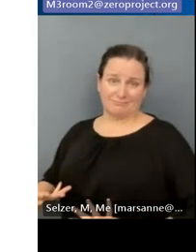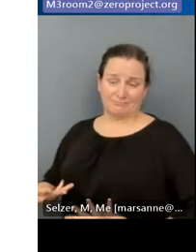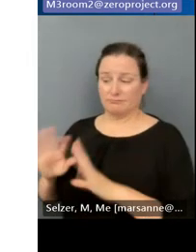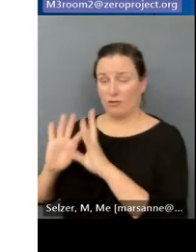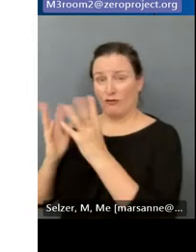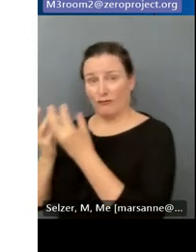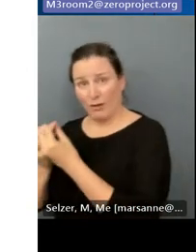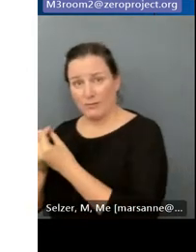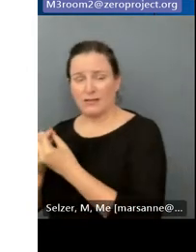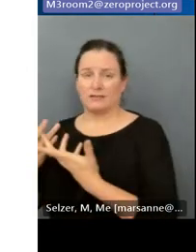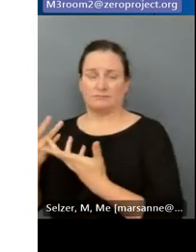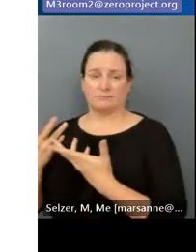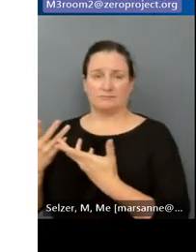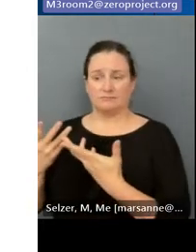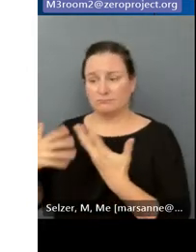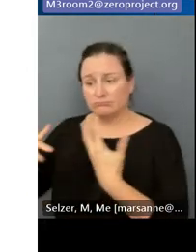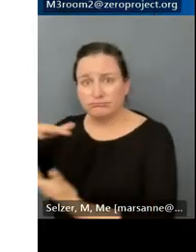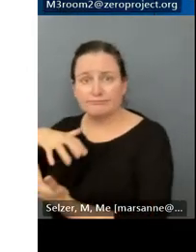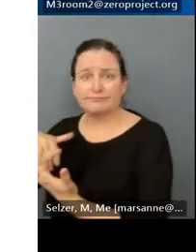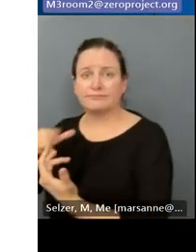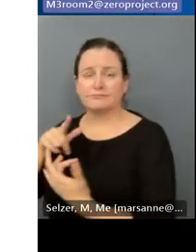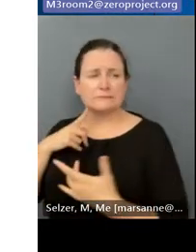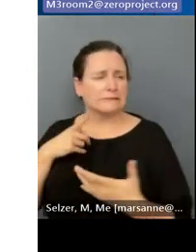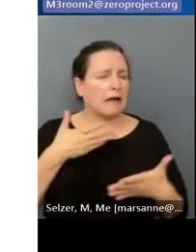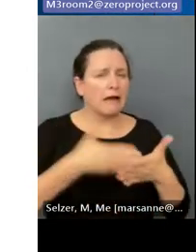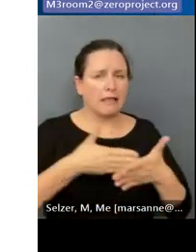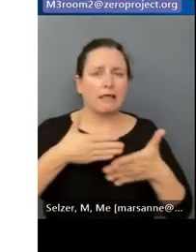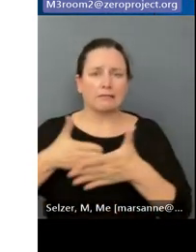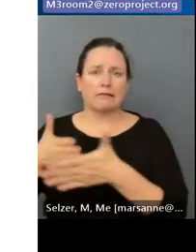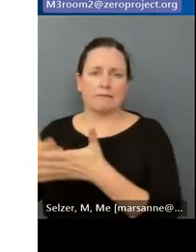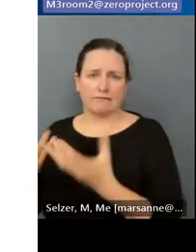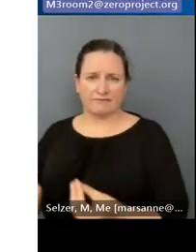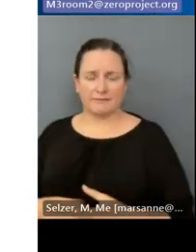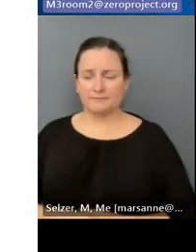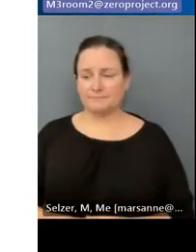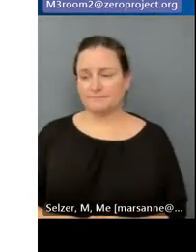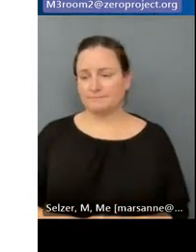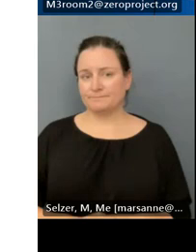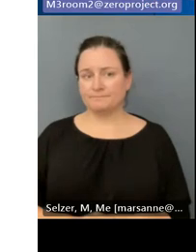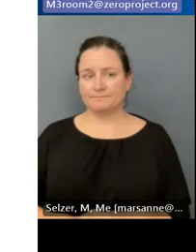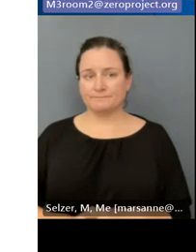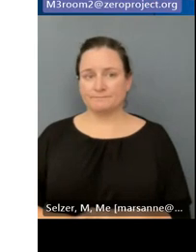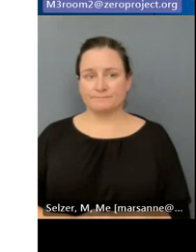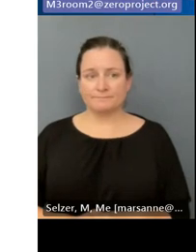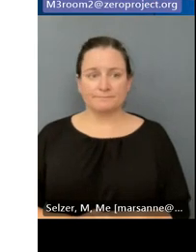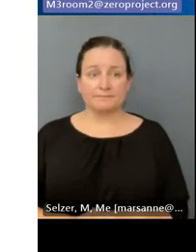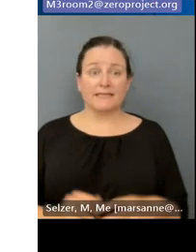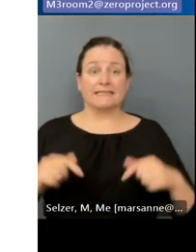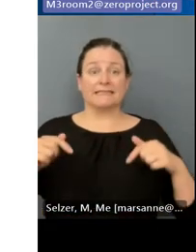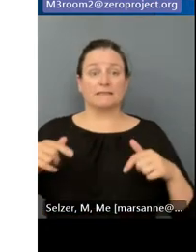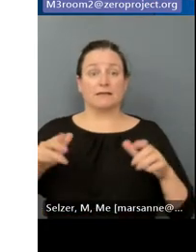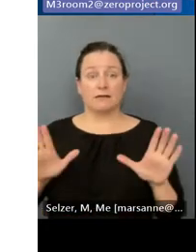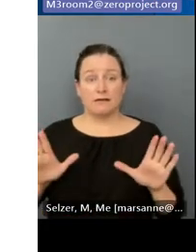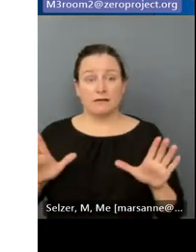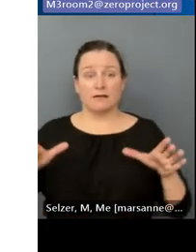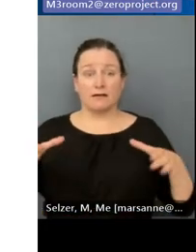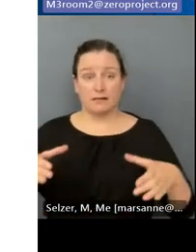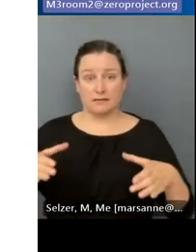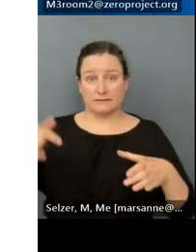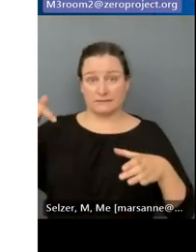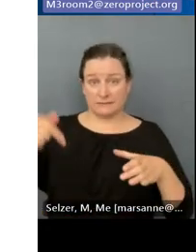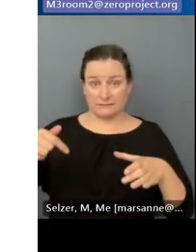other actors participate in the process. And the second moment is the support in the classroom. In the classroom, we promote